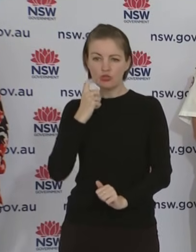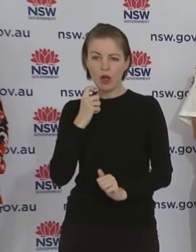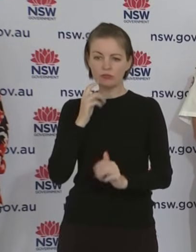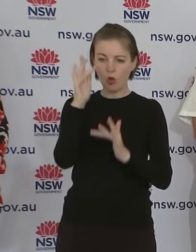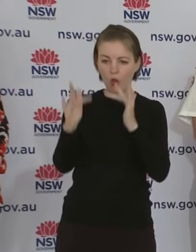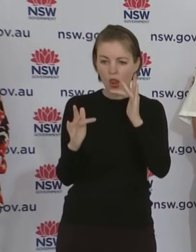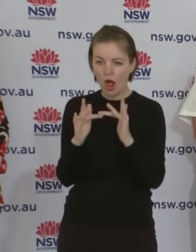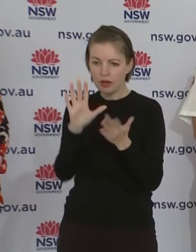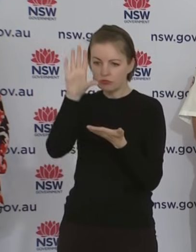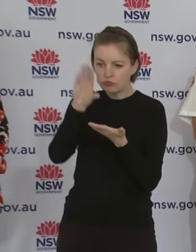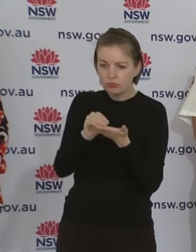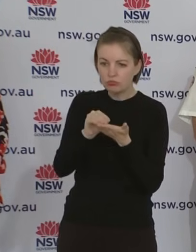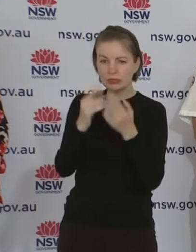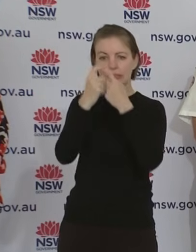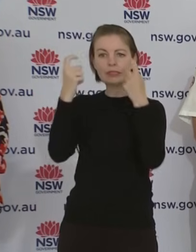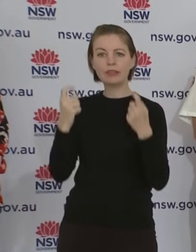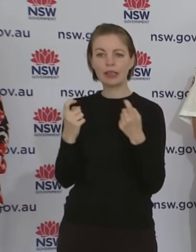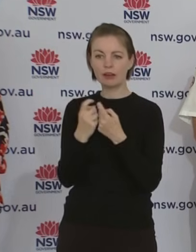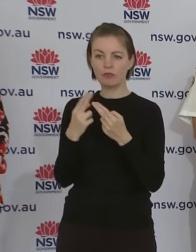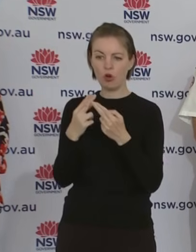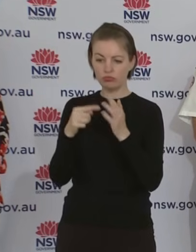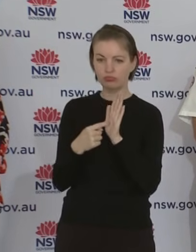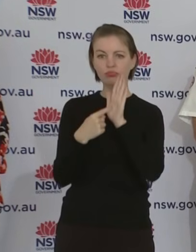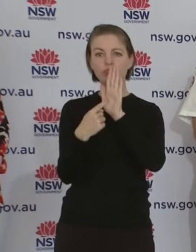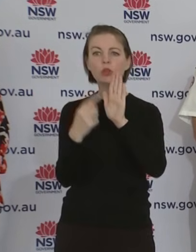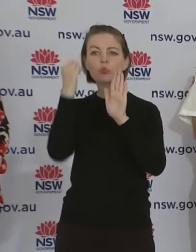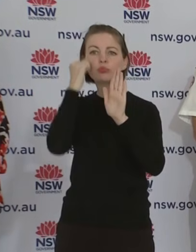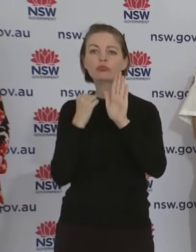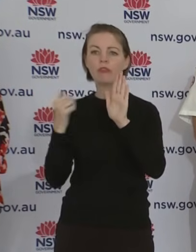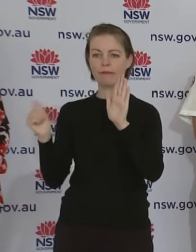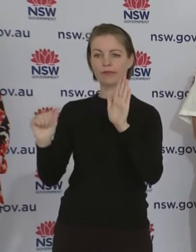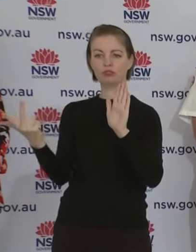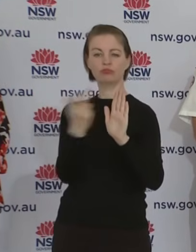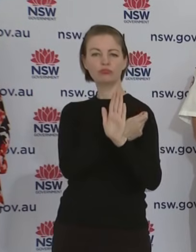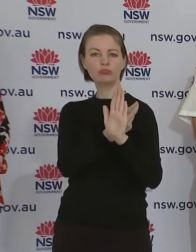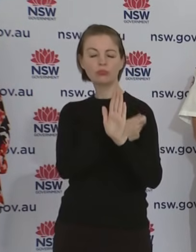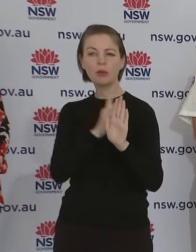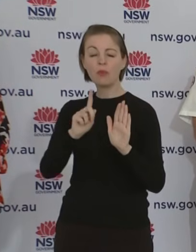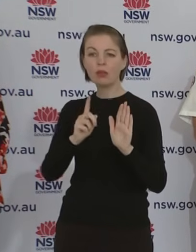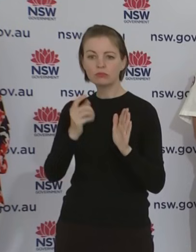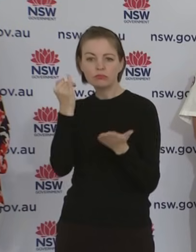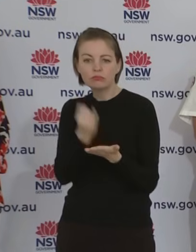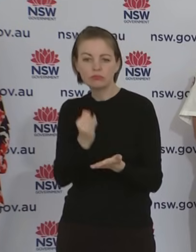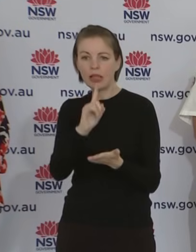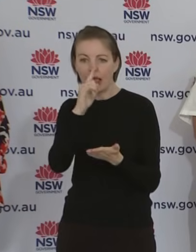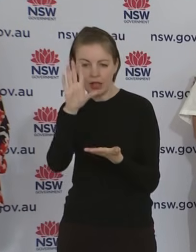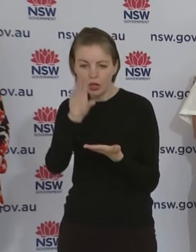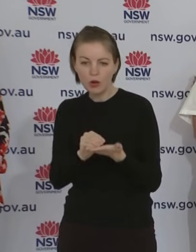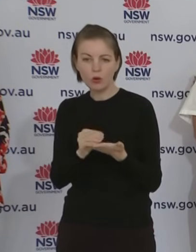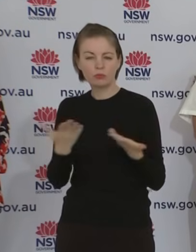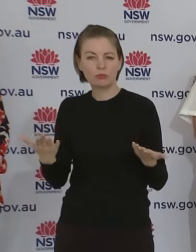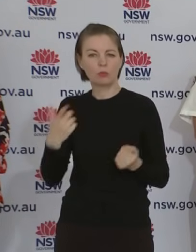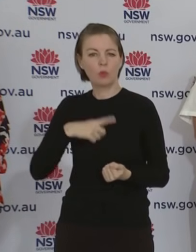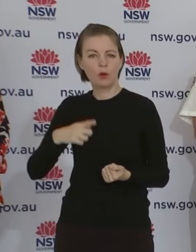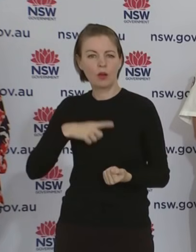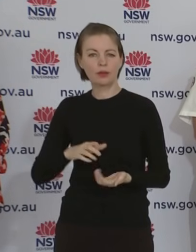they can go to picnics, but they can't prove it. Yeah, well, obviously the process for acquiring your vaccination passport through the